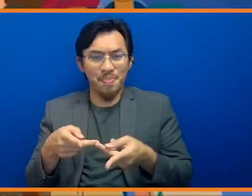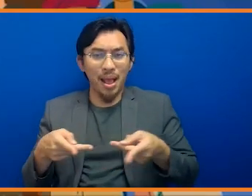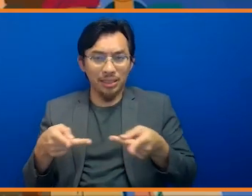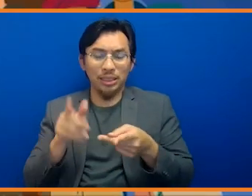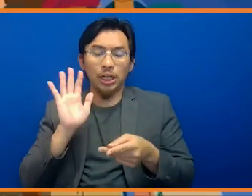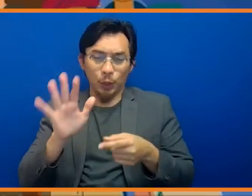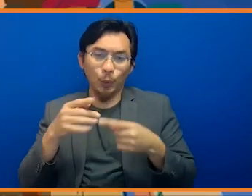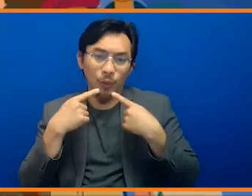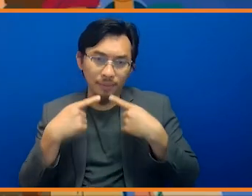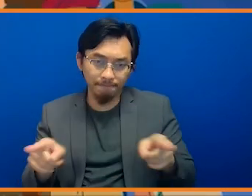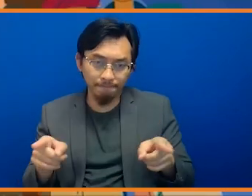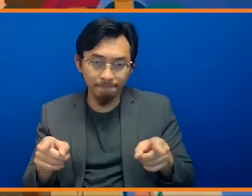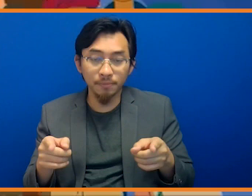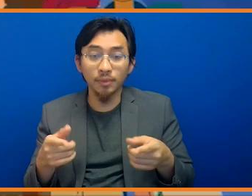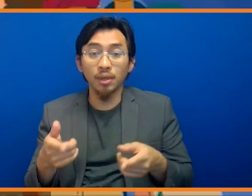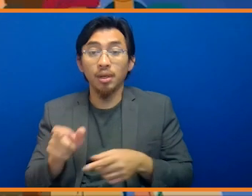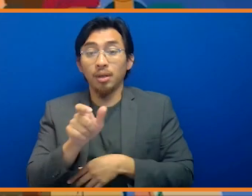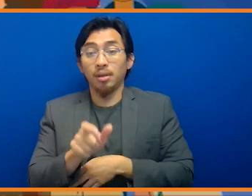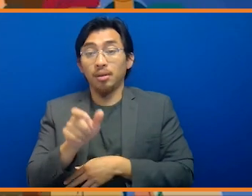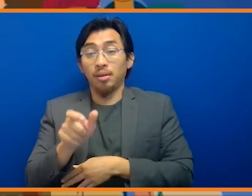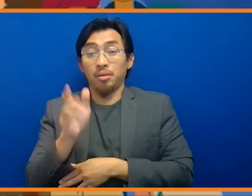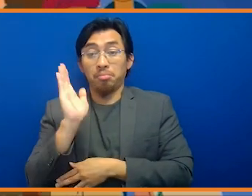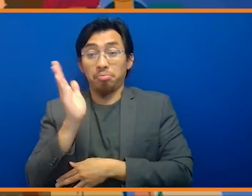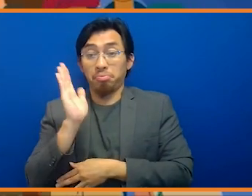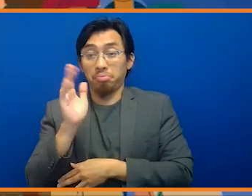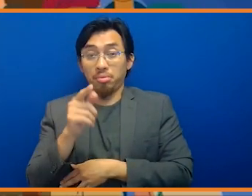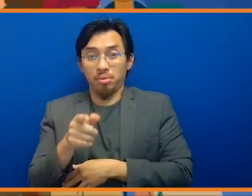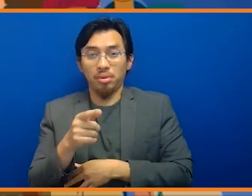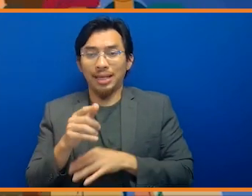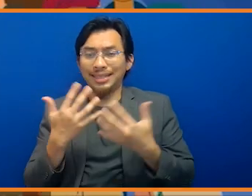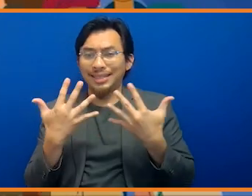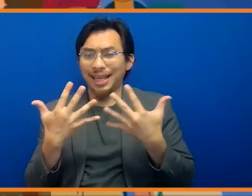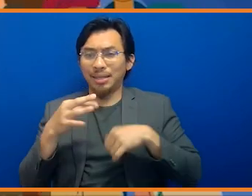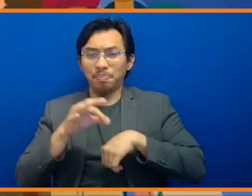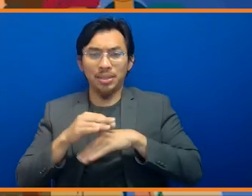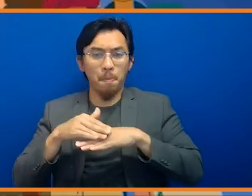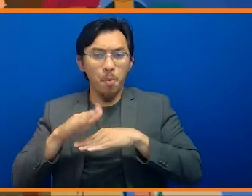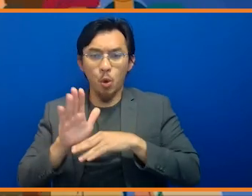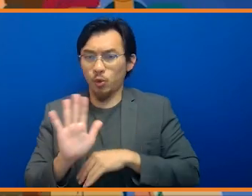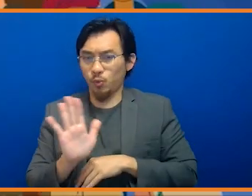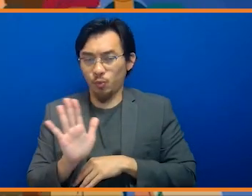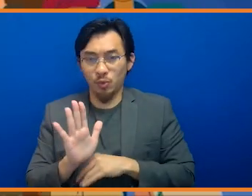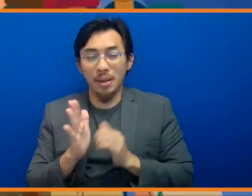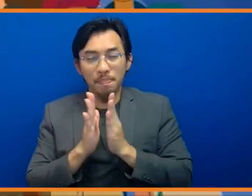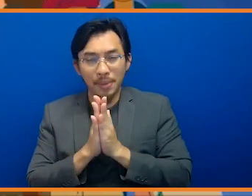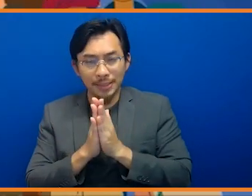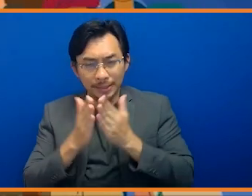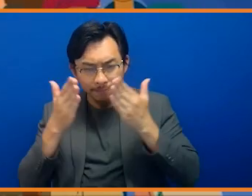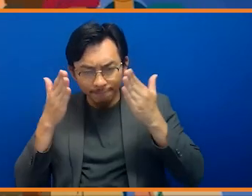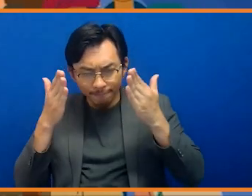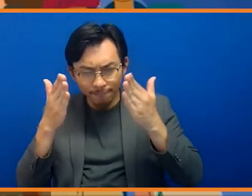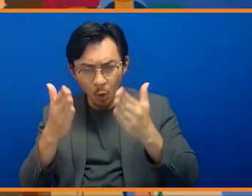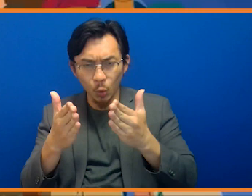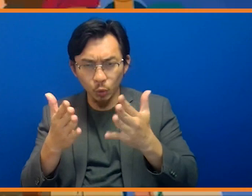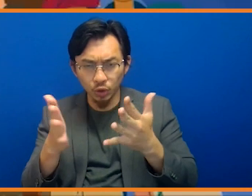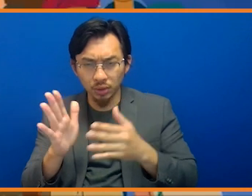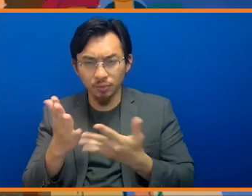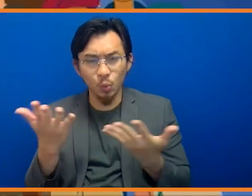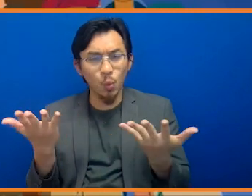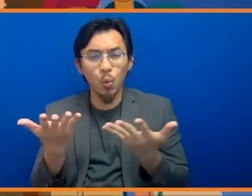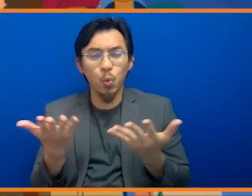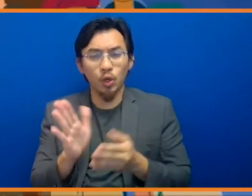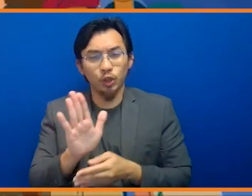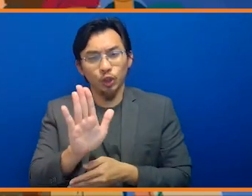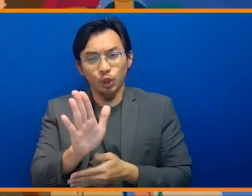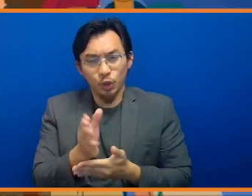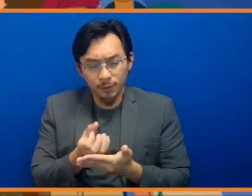later. Each presentation is not more than 10 minutes, so please pay attention to that too, because you're